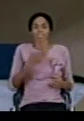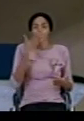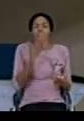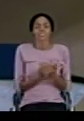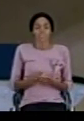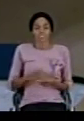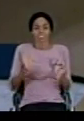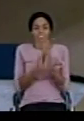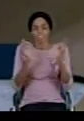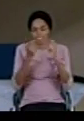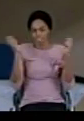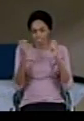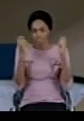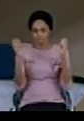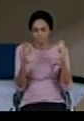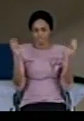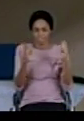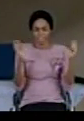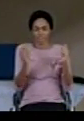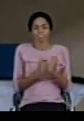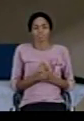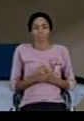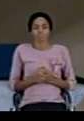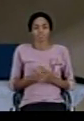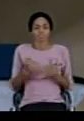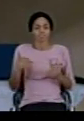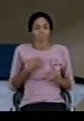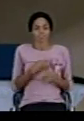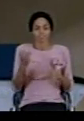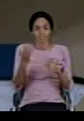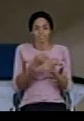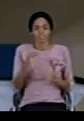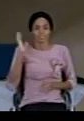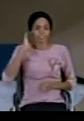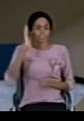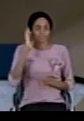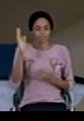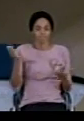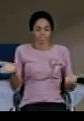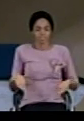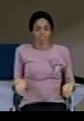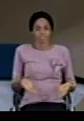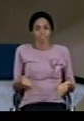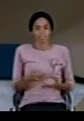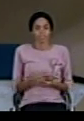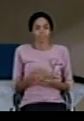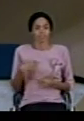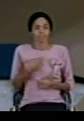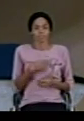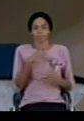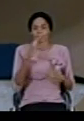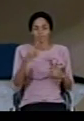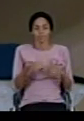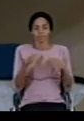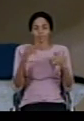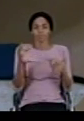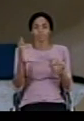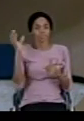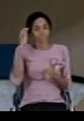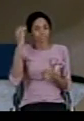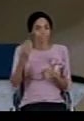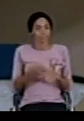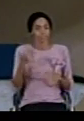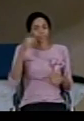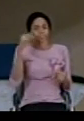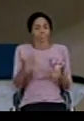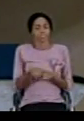hallelujah. Now we take testimonies right from here. We are going to hear from Sister Glory